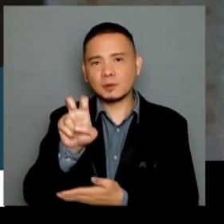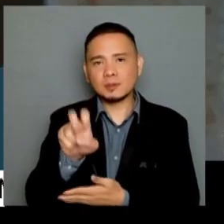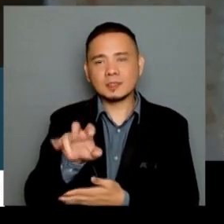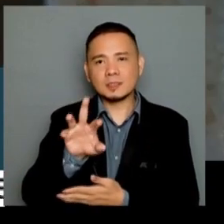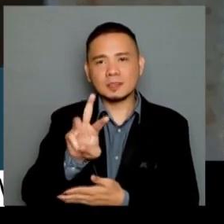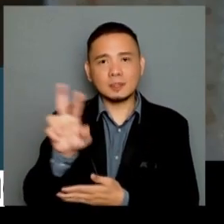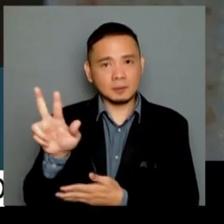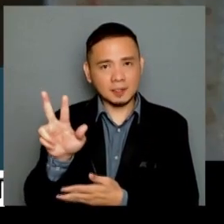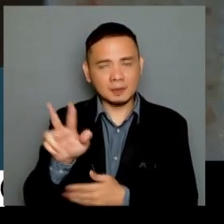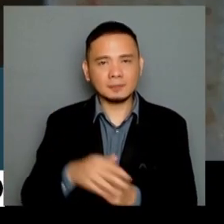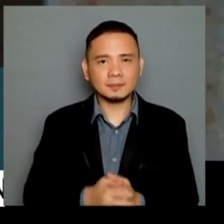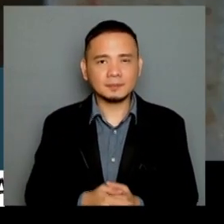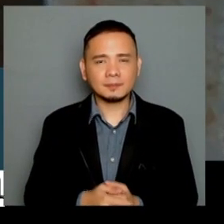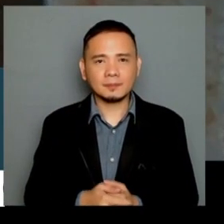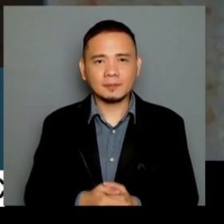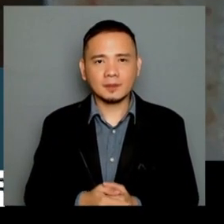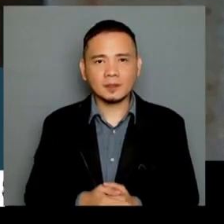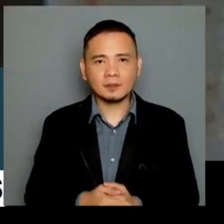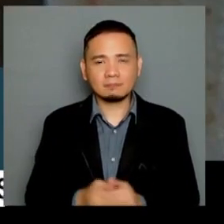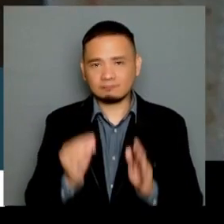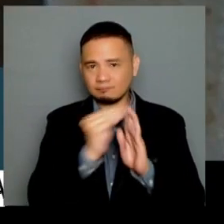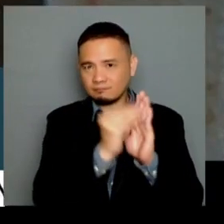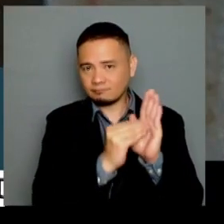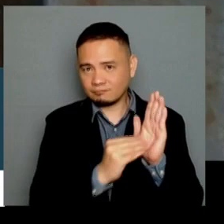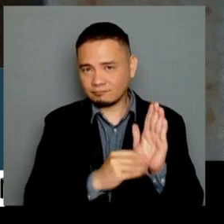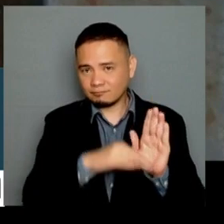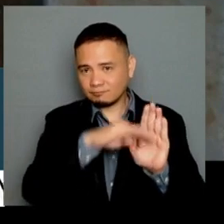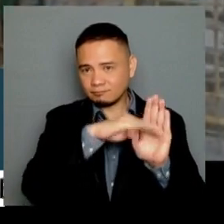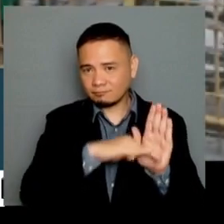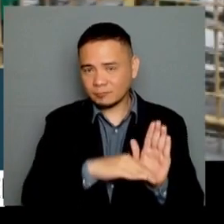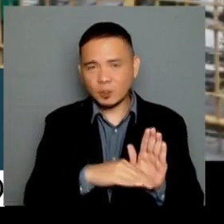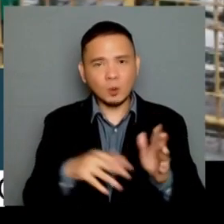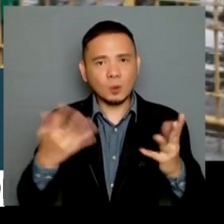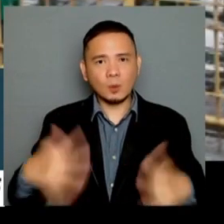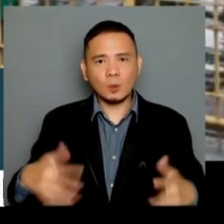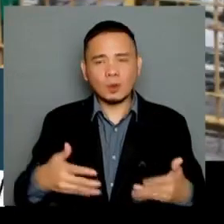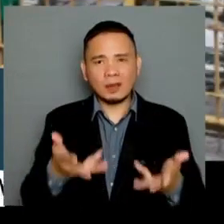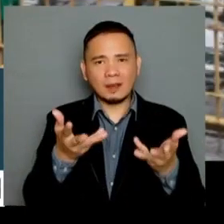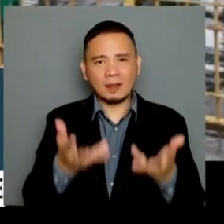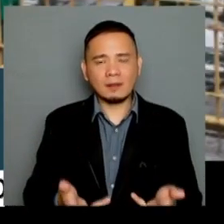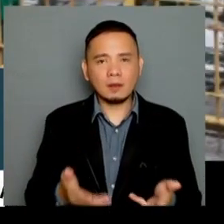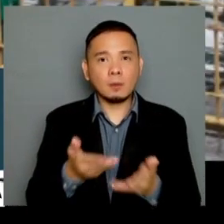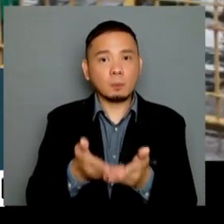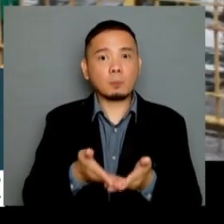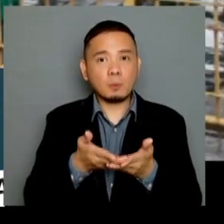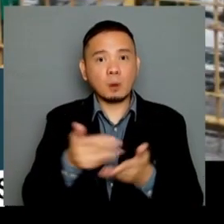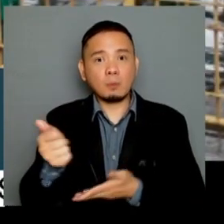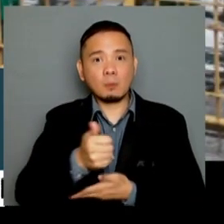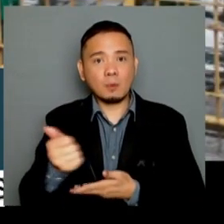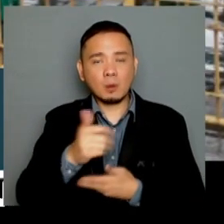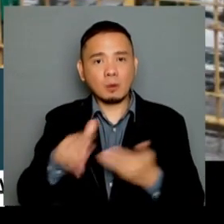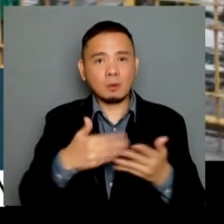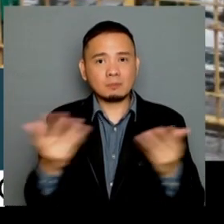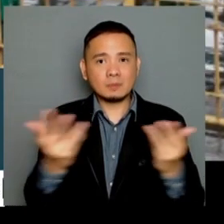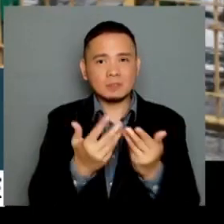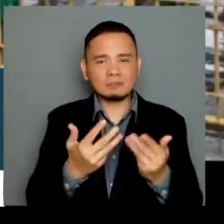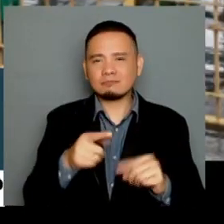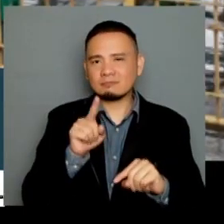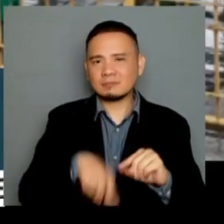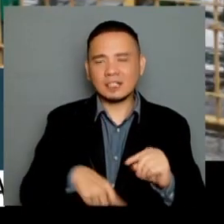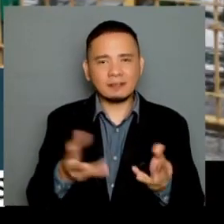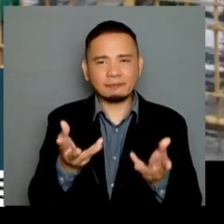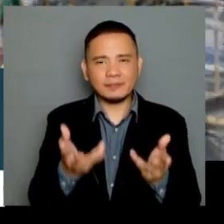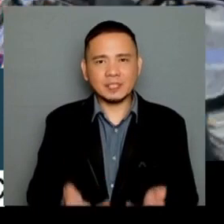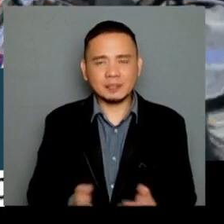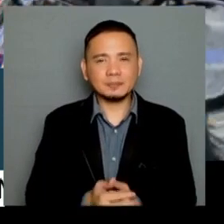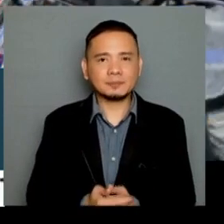5,263. According to Medalla, due to the large number of passengers, the ships could not accommodate all the passengers. Many vehicles of rolling cargoes